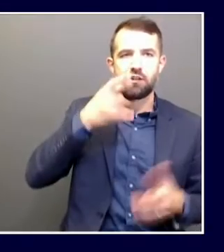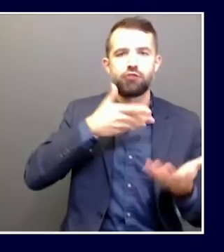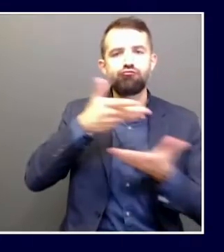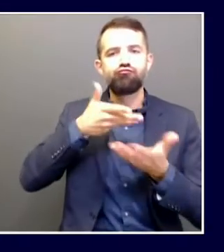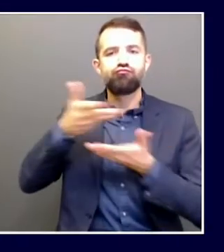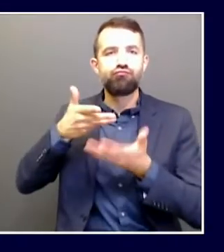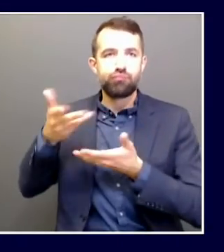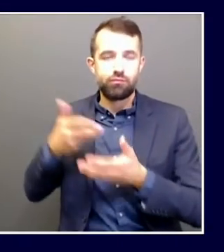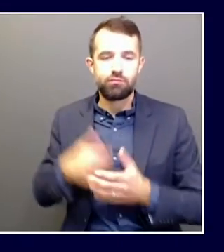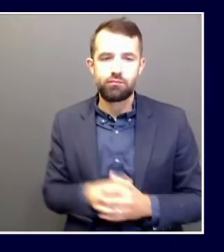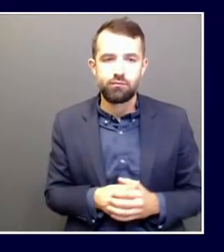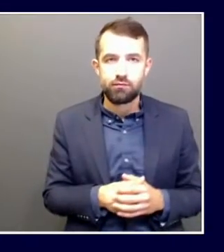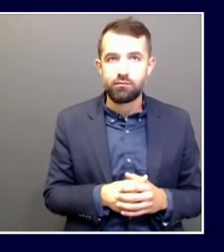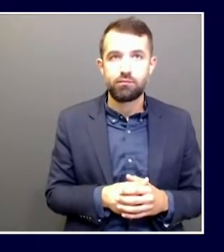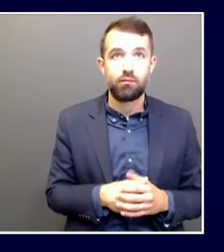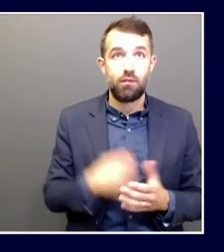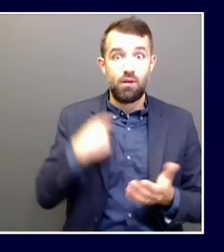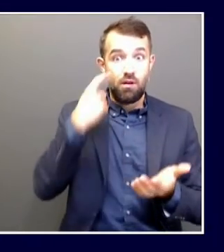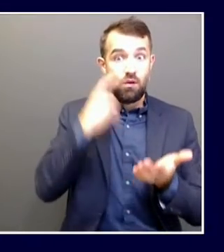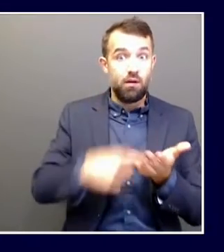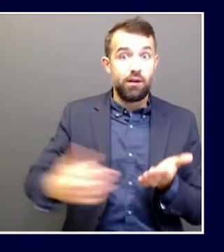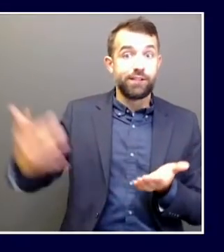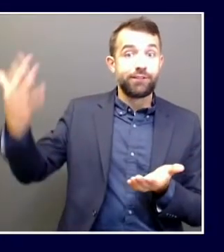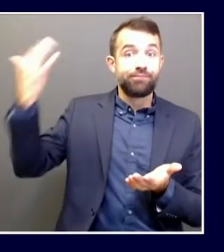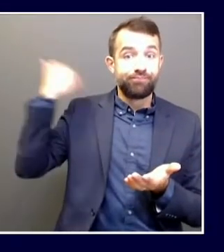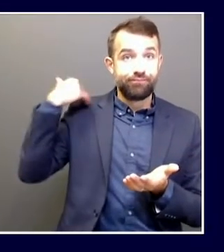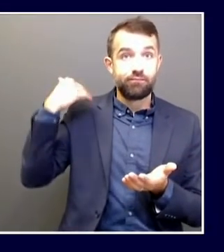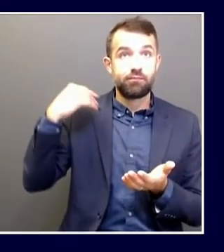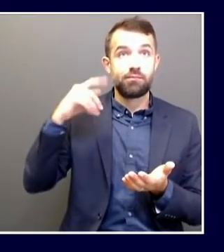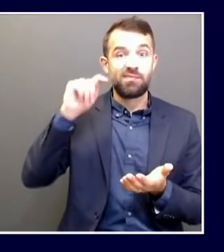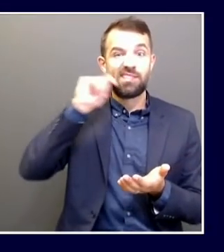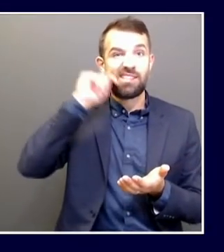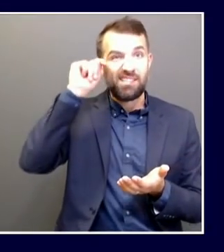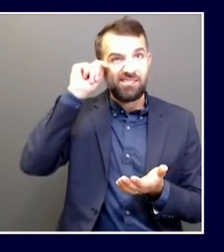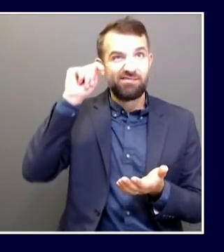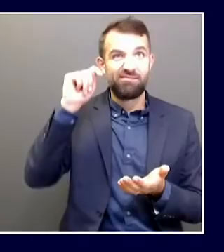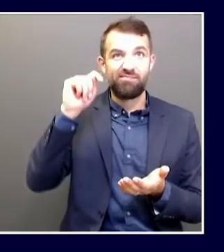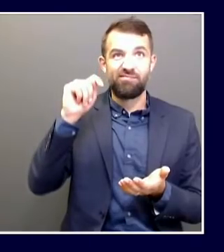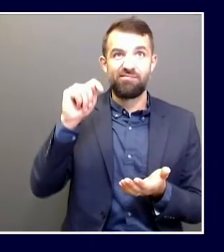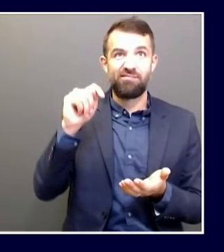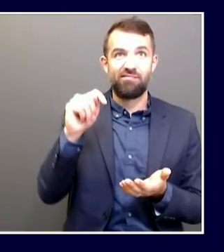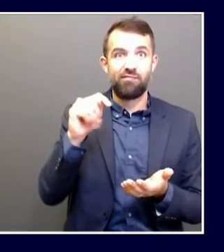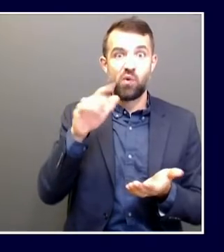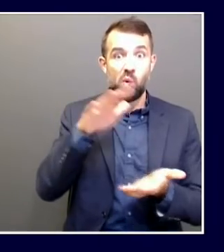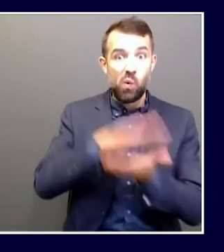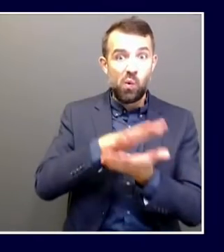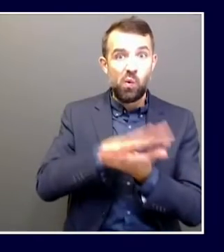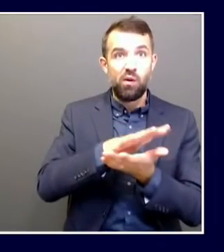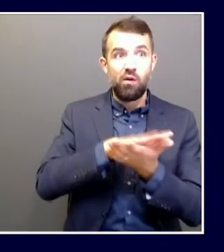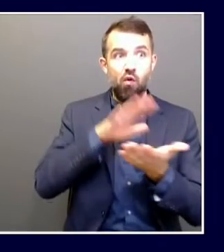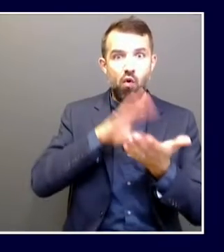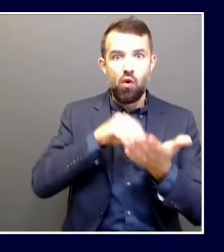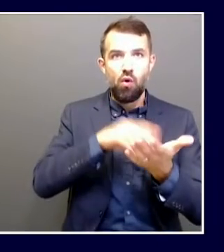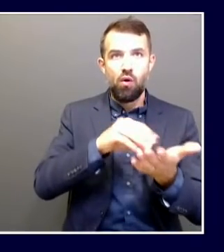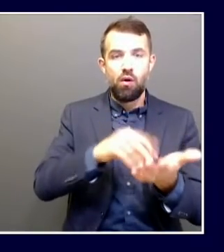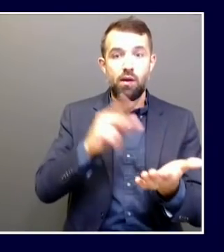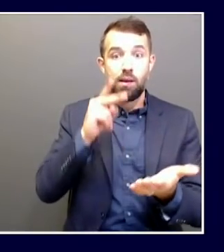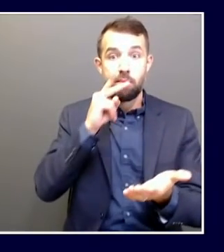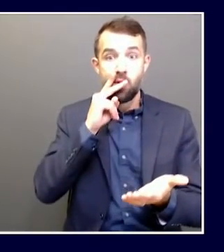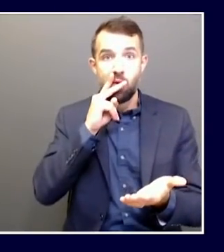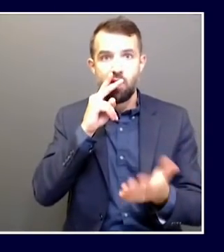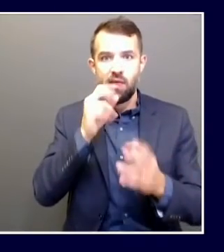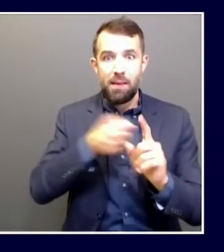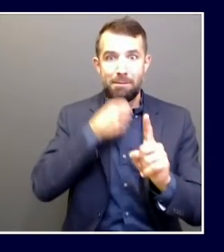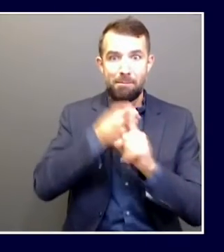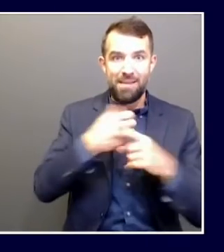we saw equipping adolescents with information about smoking and the deleterious impacts of smoking, as well